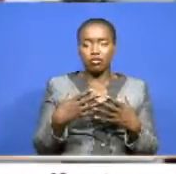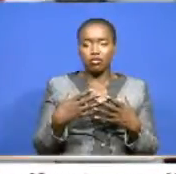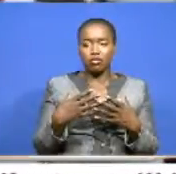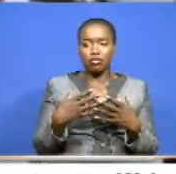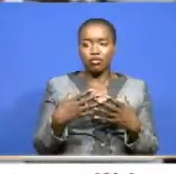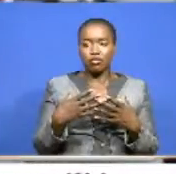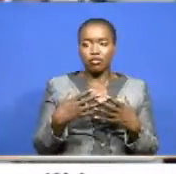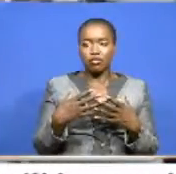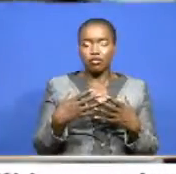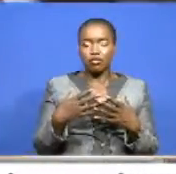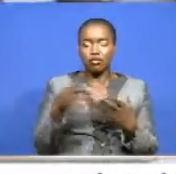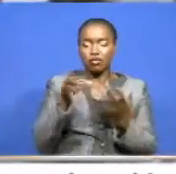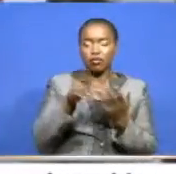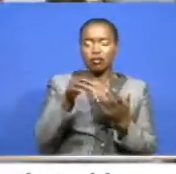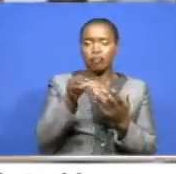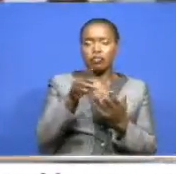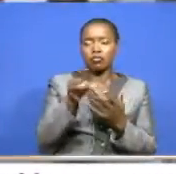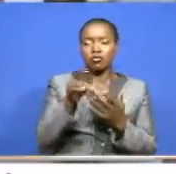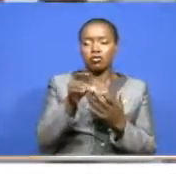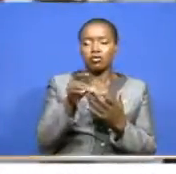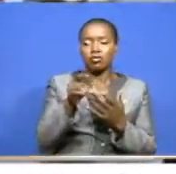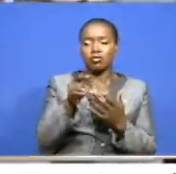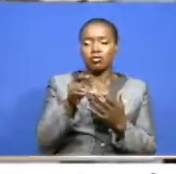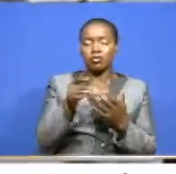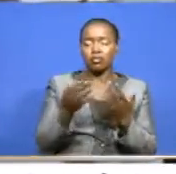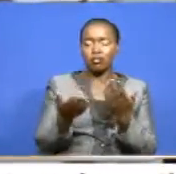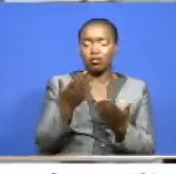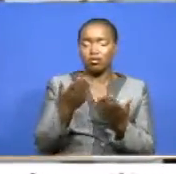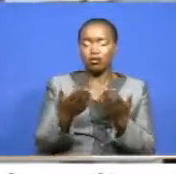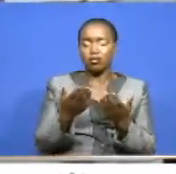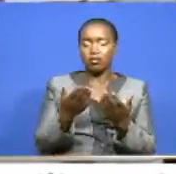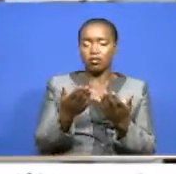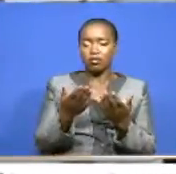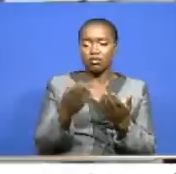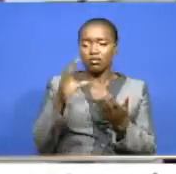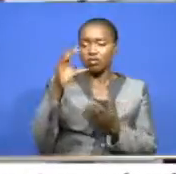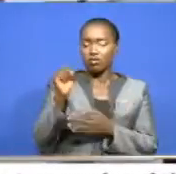to be nominated as might be cabinet secretaries